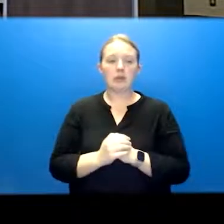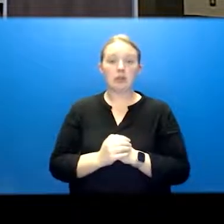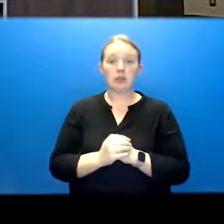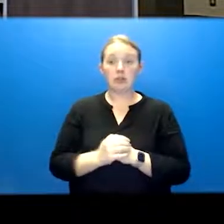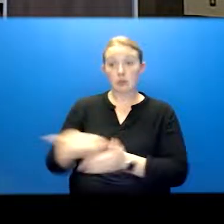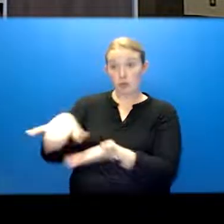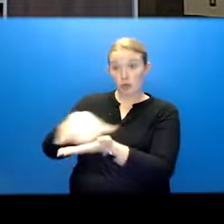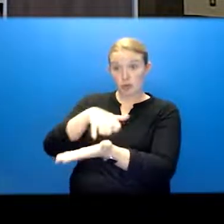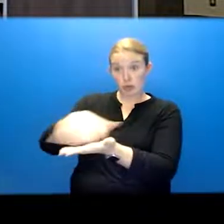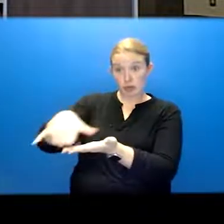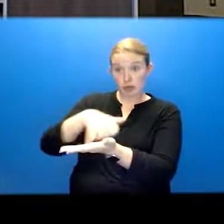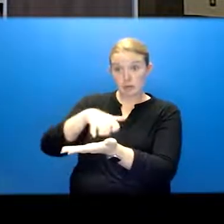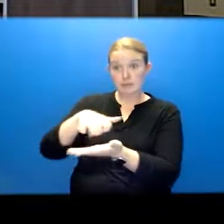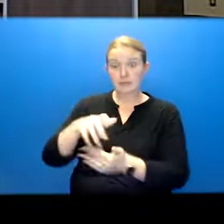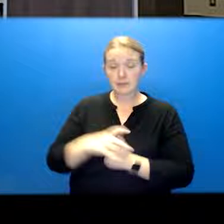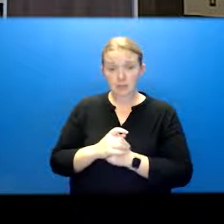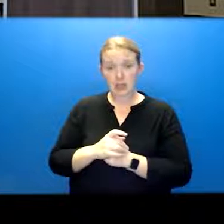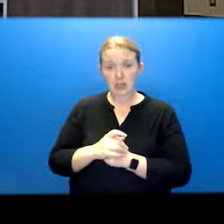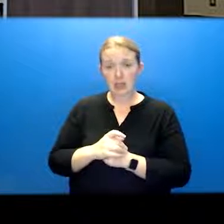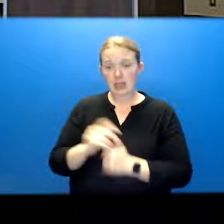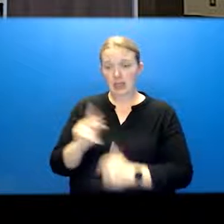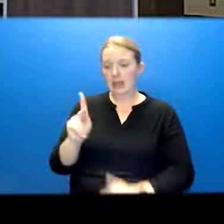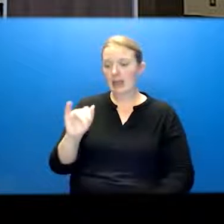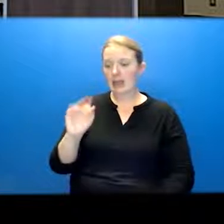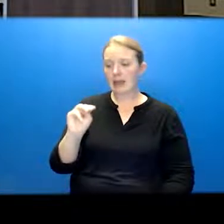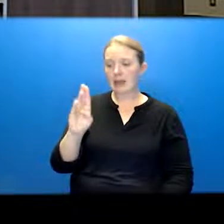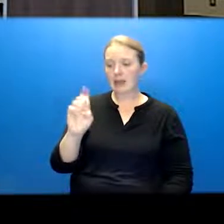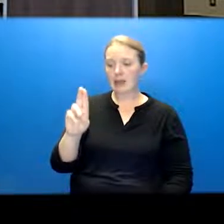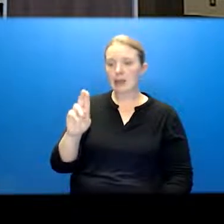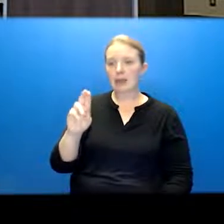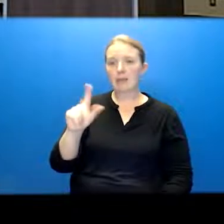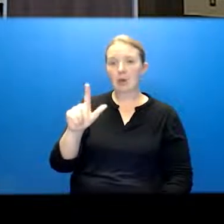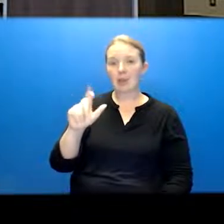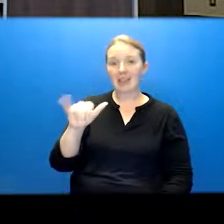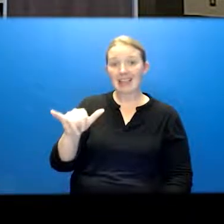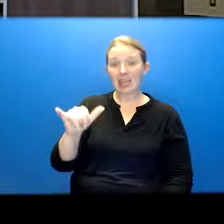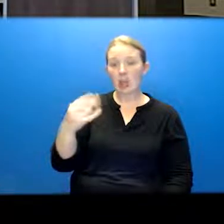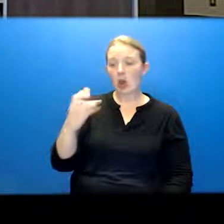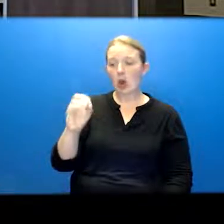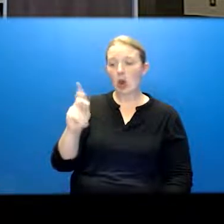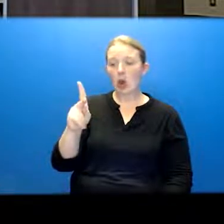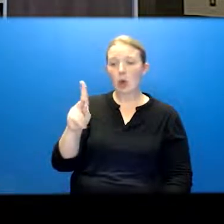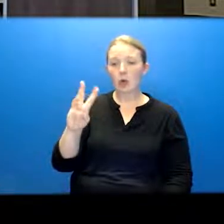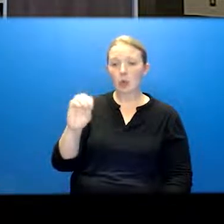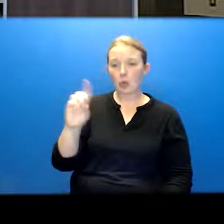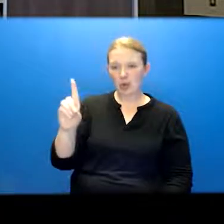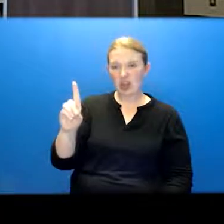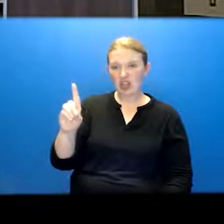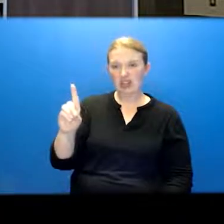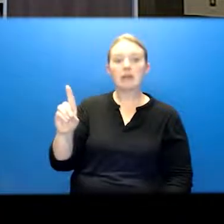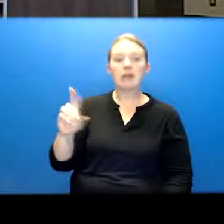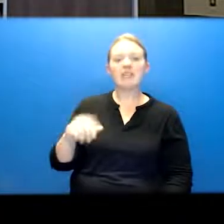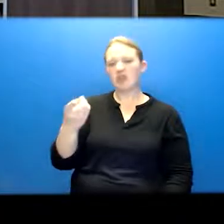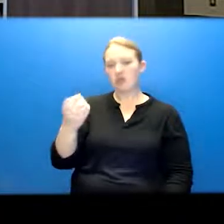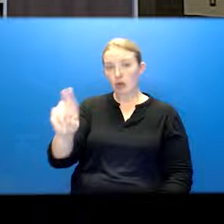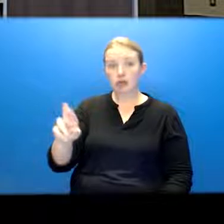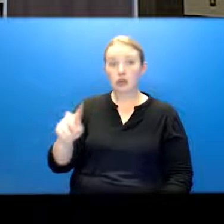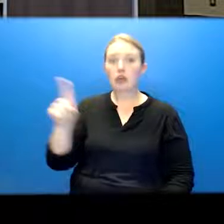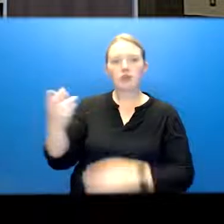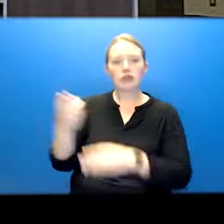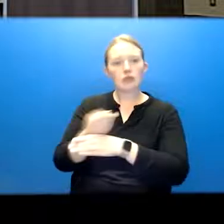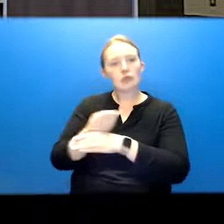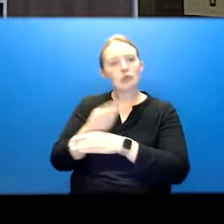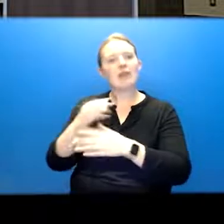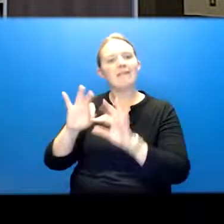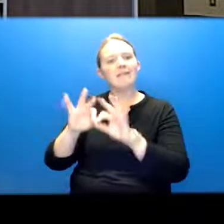York, Kimberly Hoagwood, Dr. Kimberly Hoagwood is using family peers and that family peer network that they have